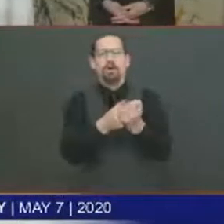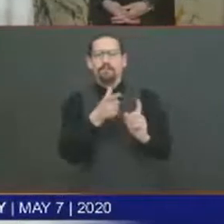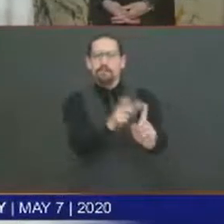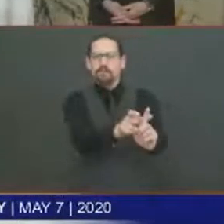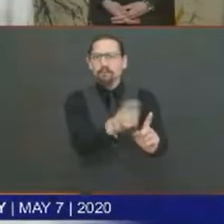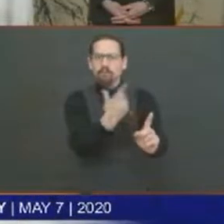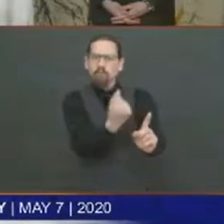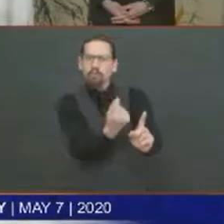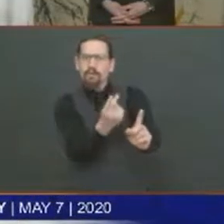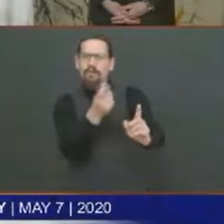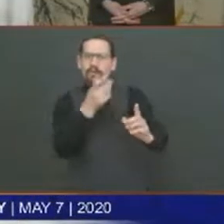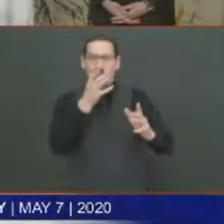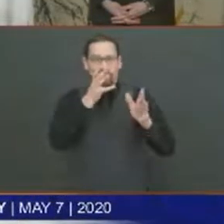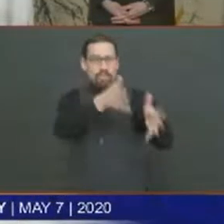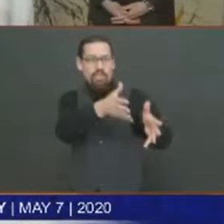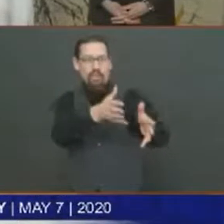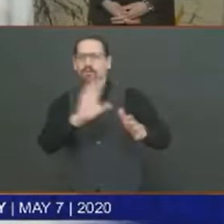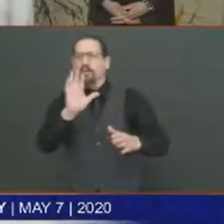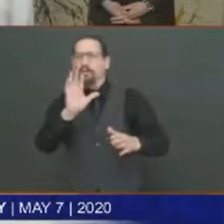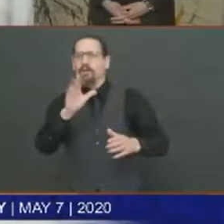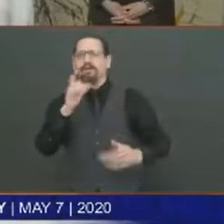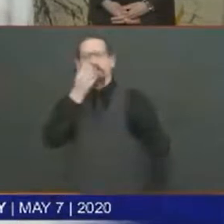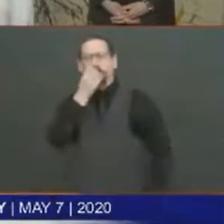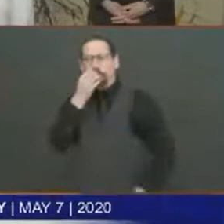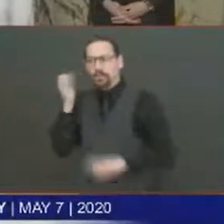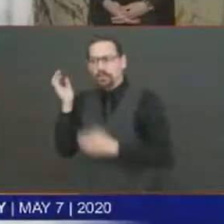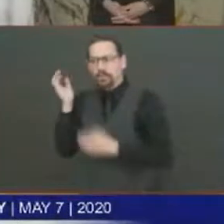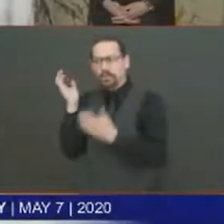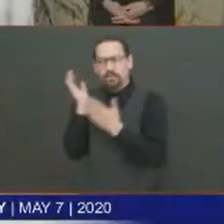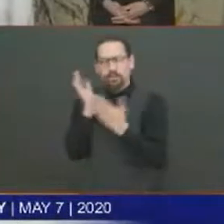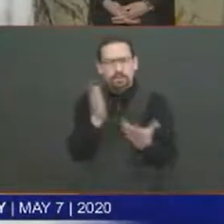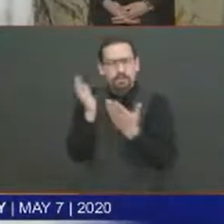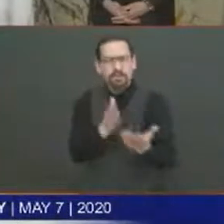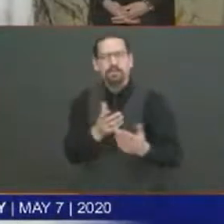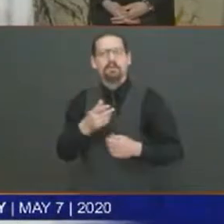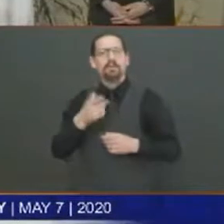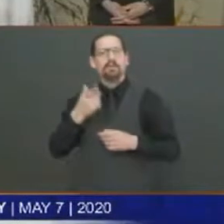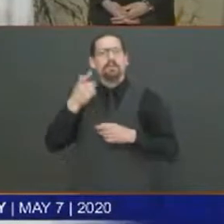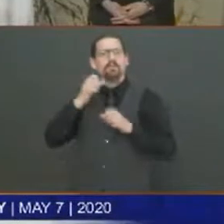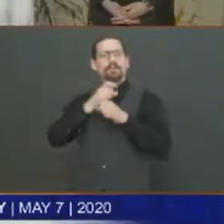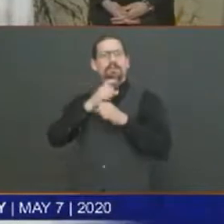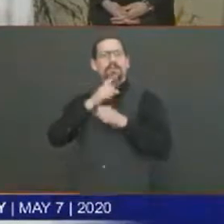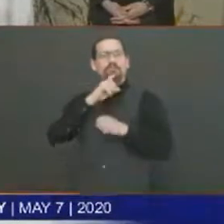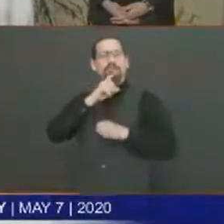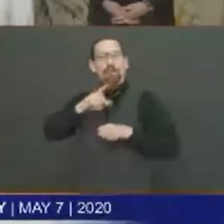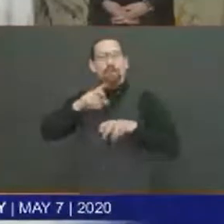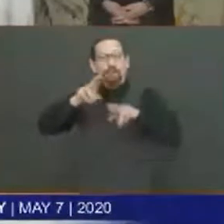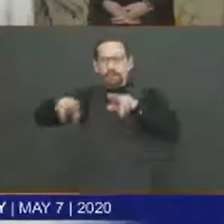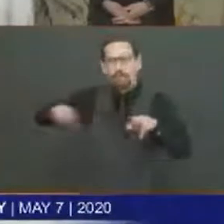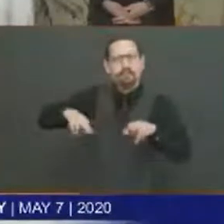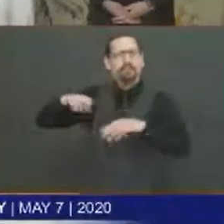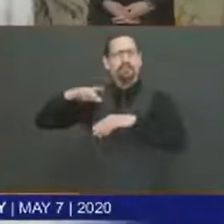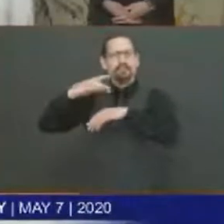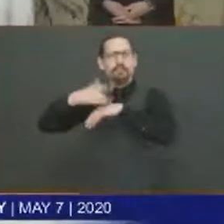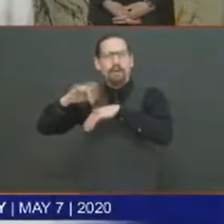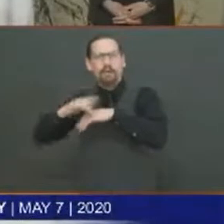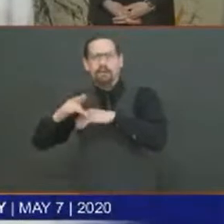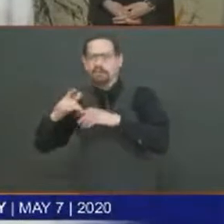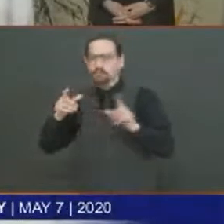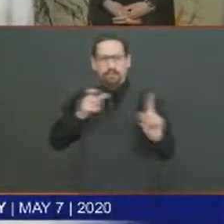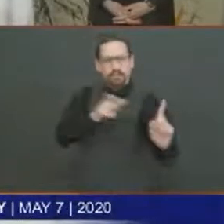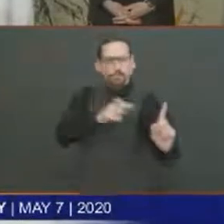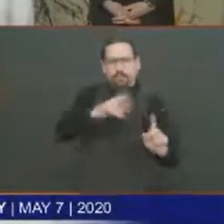food distribution services, over 1,200 beds at 6 different sites to house folks in quarantine and isolation,